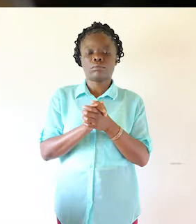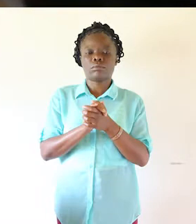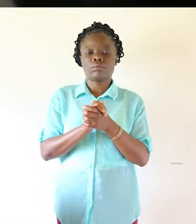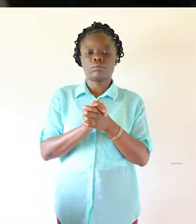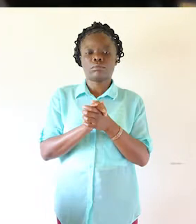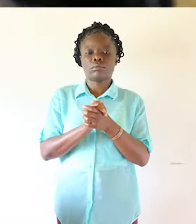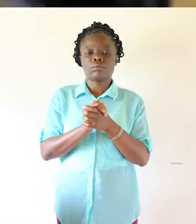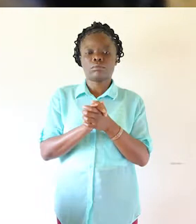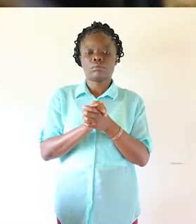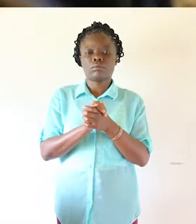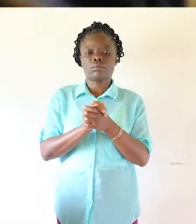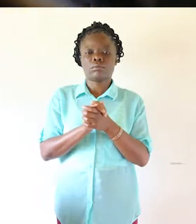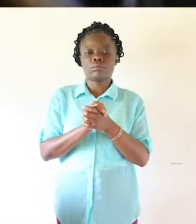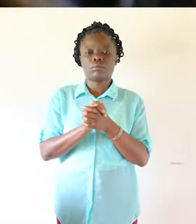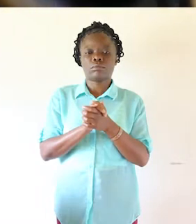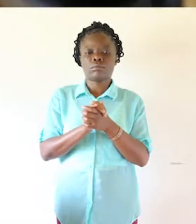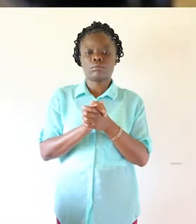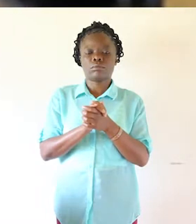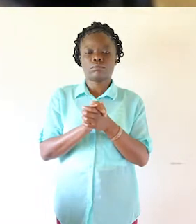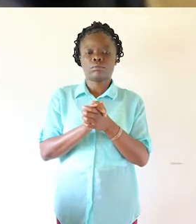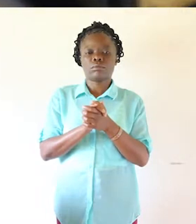have to place